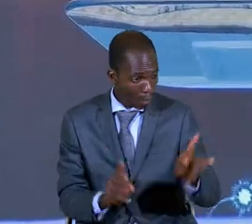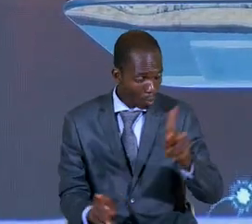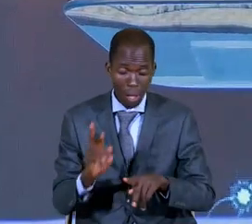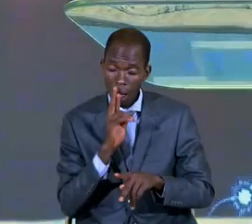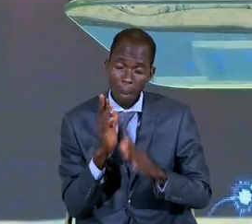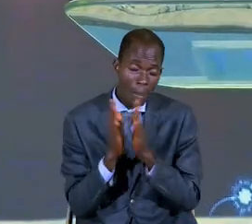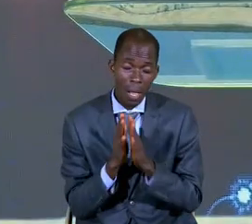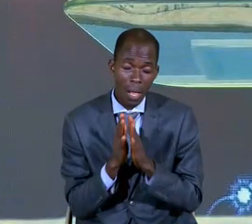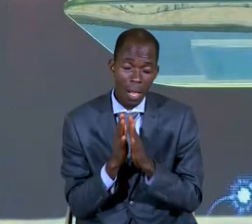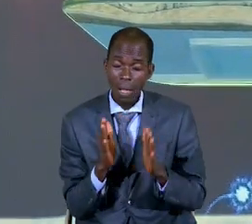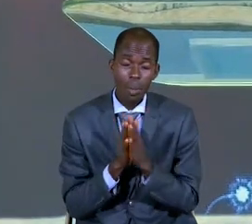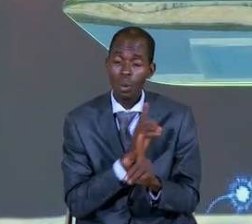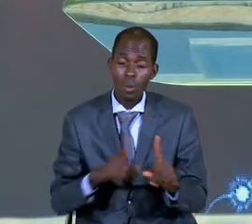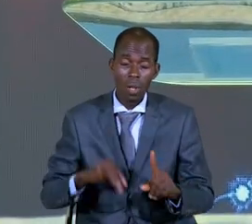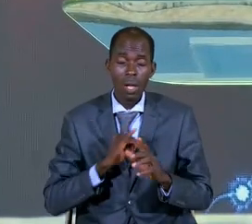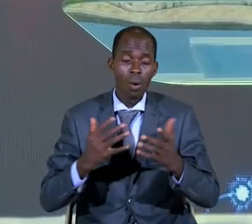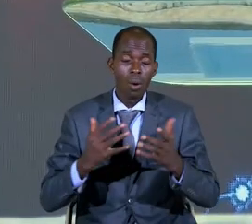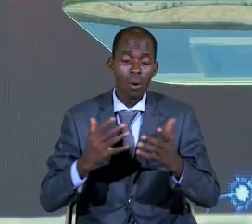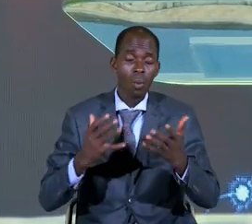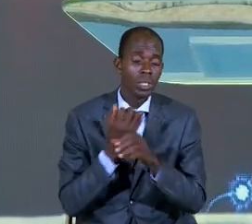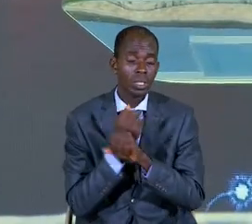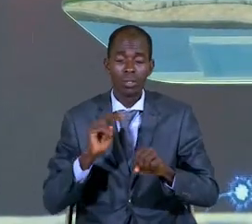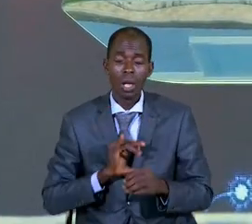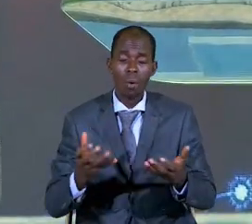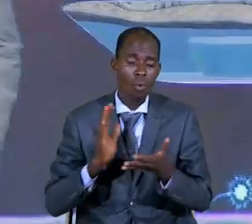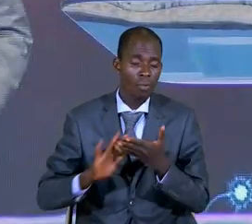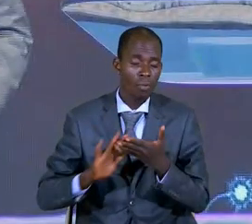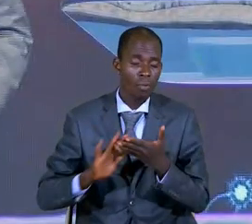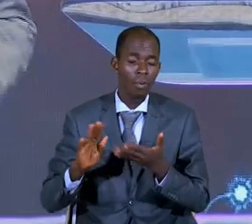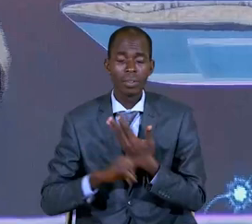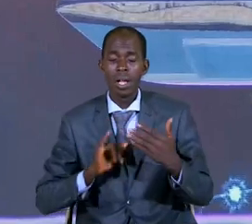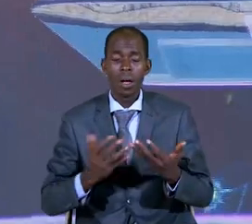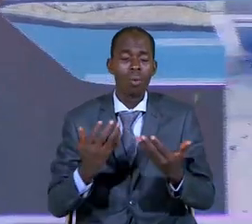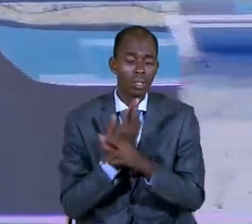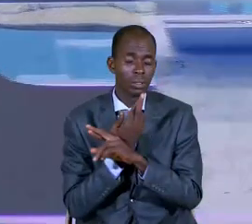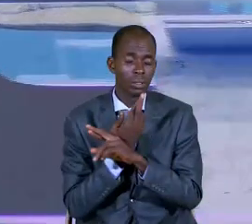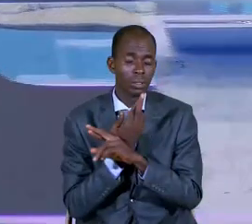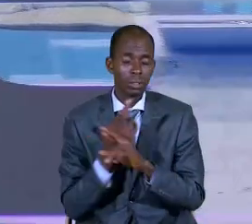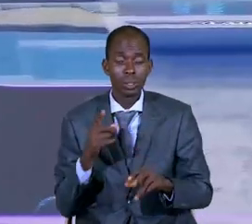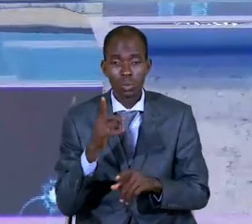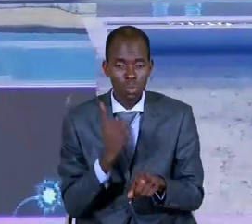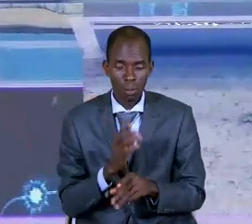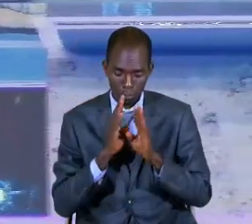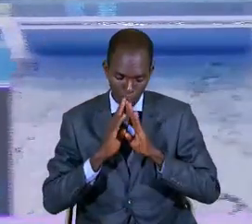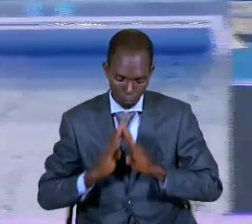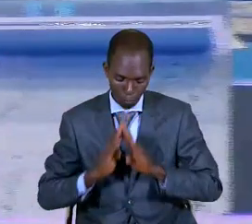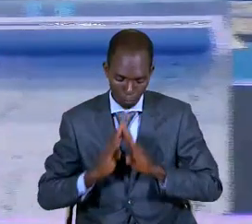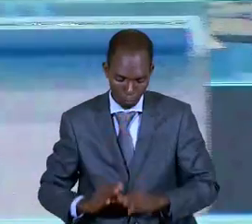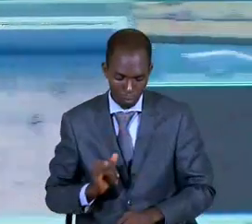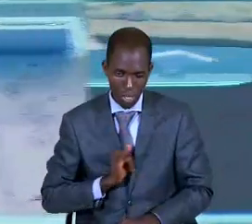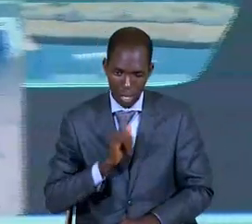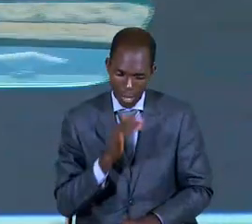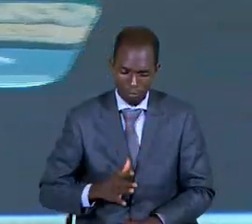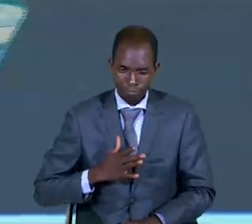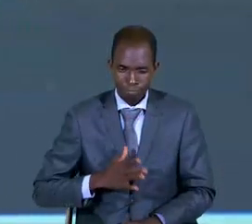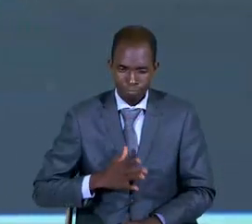here. I want salvation. I want forgiveness. I want redemption. And then you say, I'm a church man. I'm a church